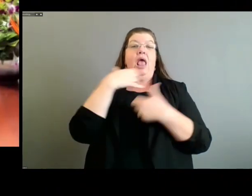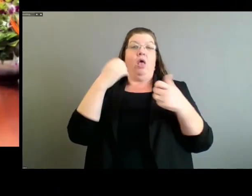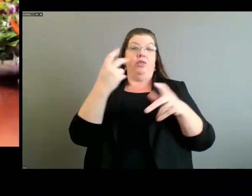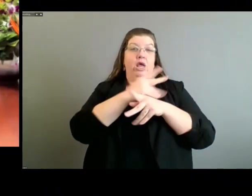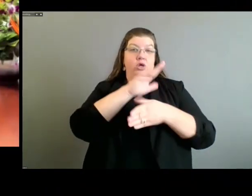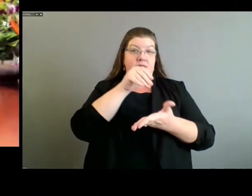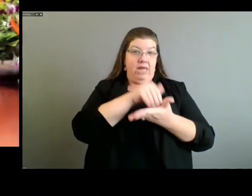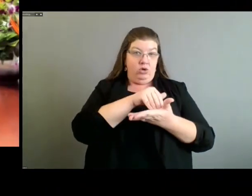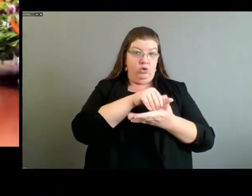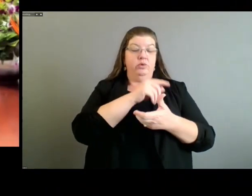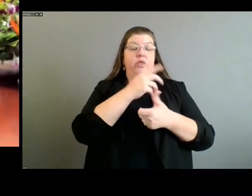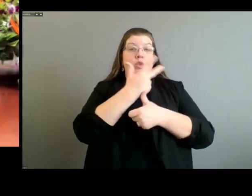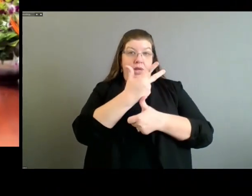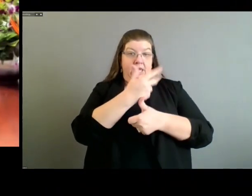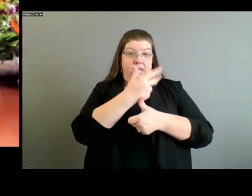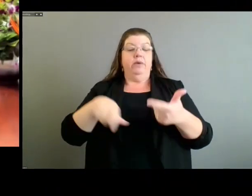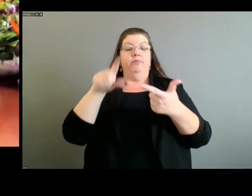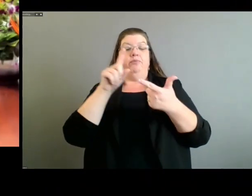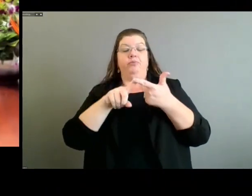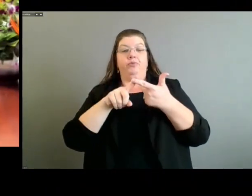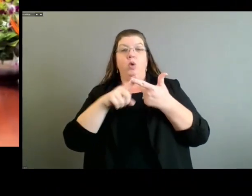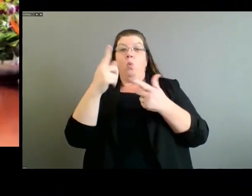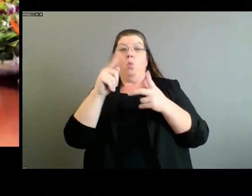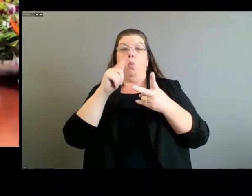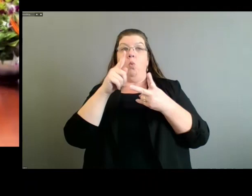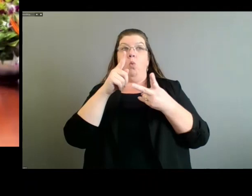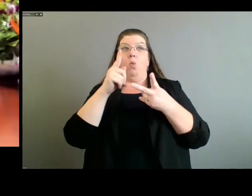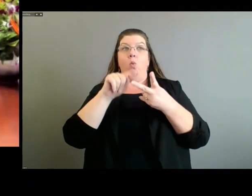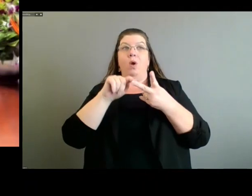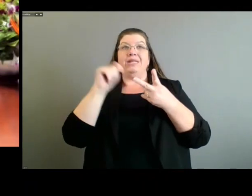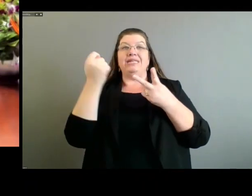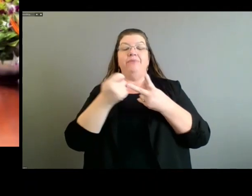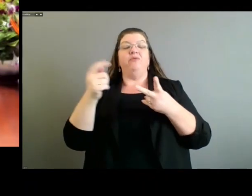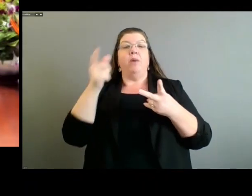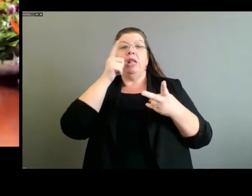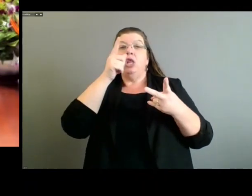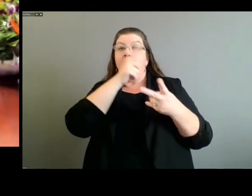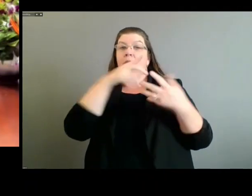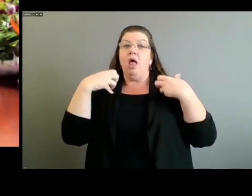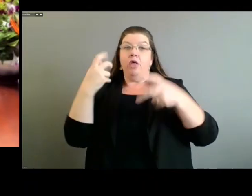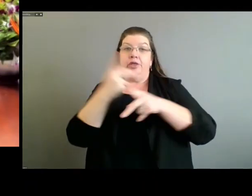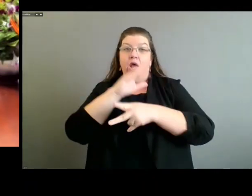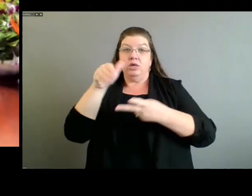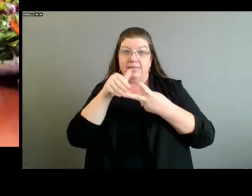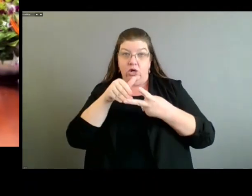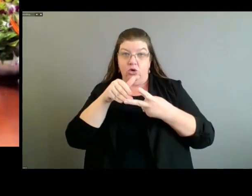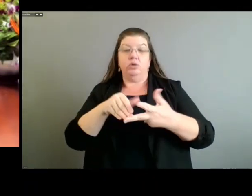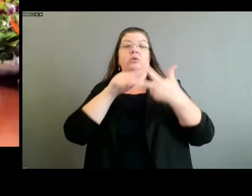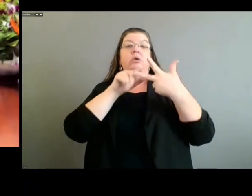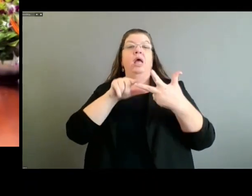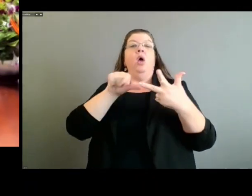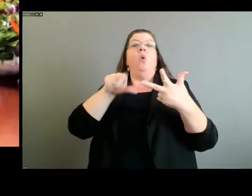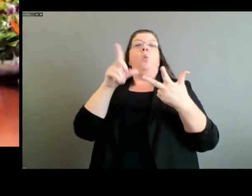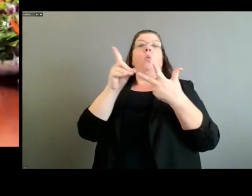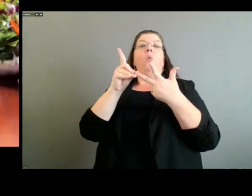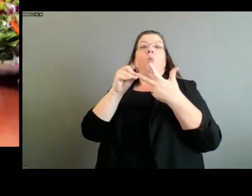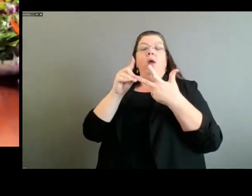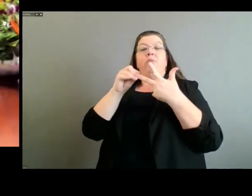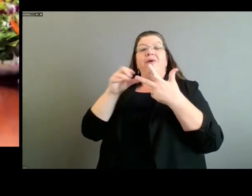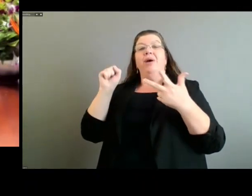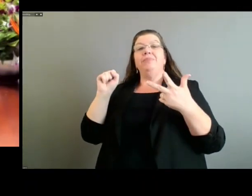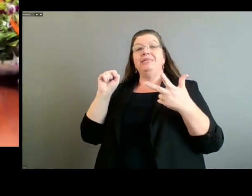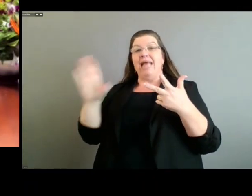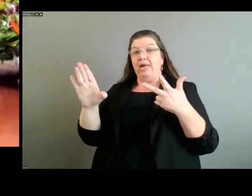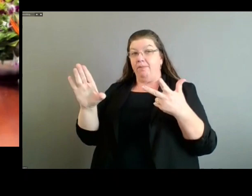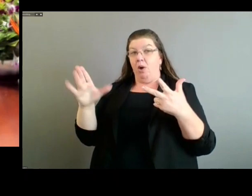and we have 1 team based out of our Lompoc Healthcare Center and another team based out of our Santa